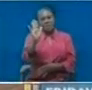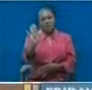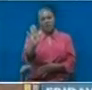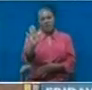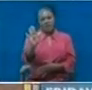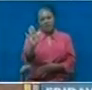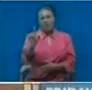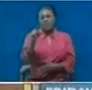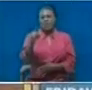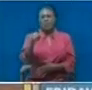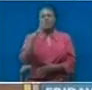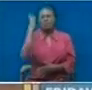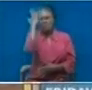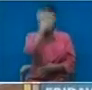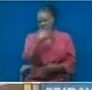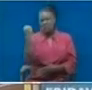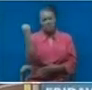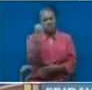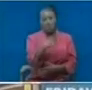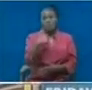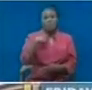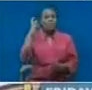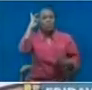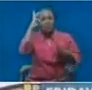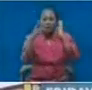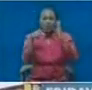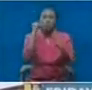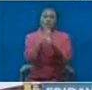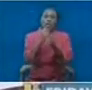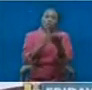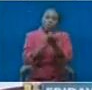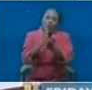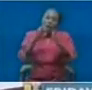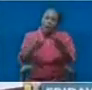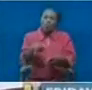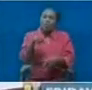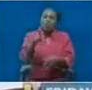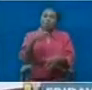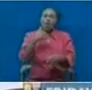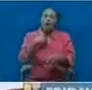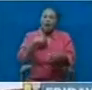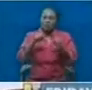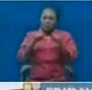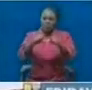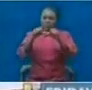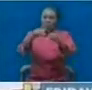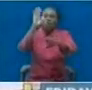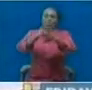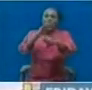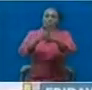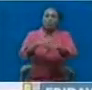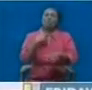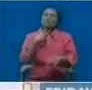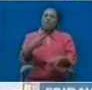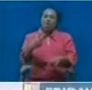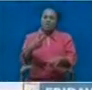I mean, you guys sound very beautiful. I'm just wondering, how do you make sure that you have a sustainable, good singing voice all